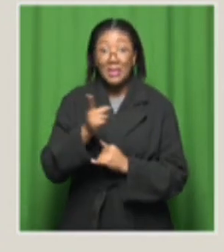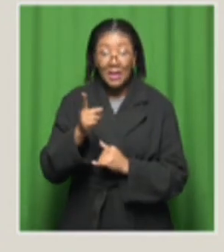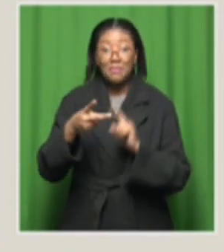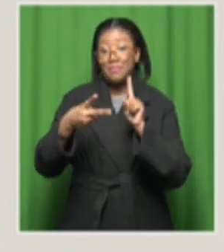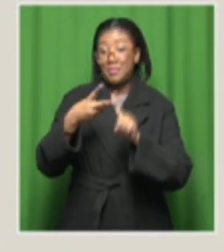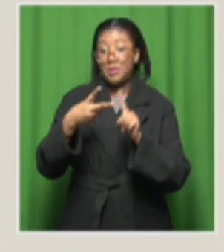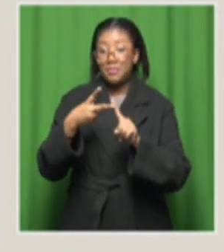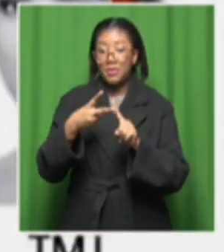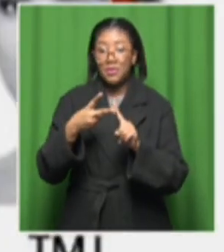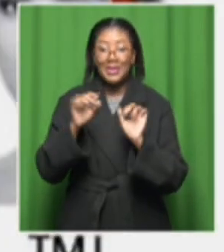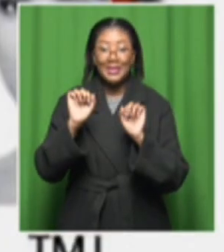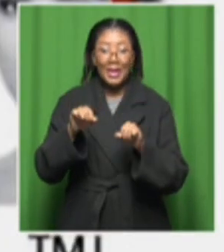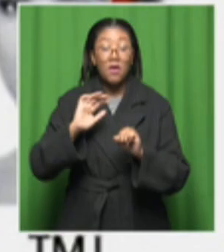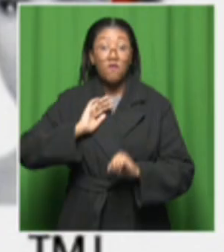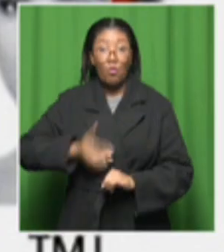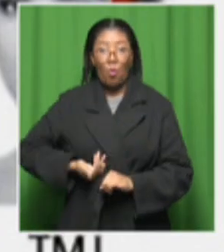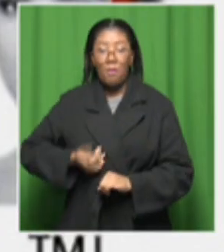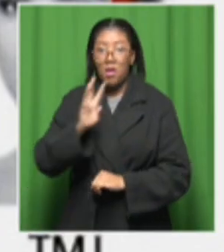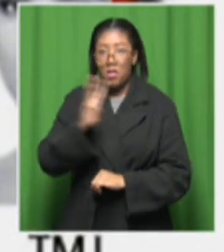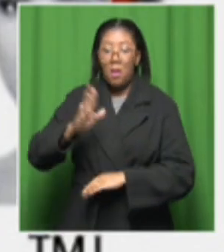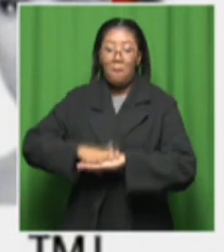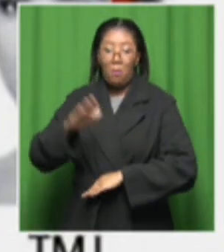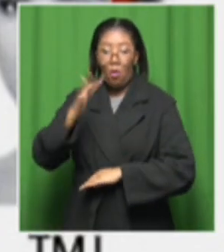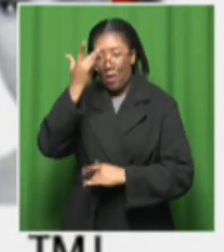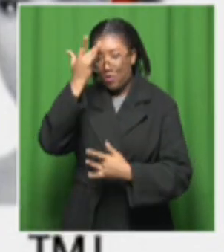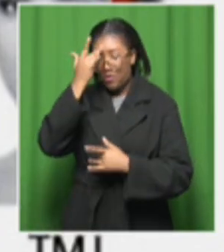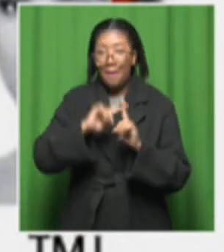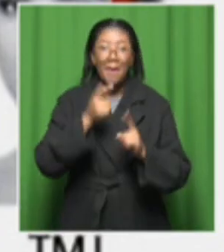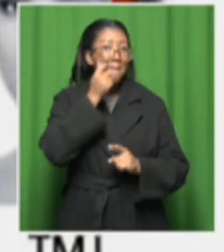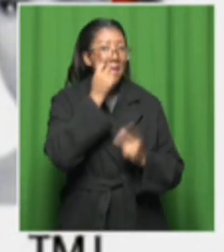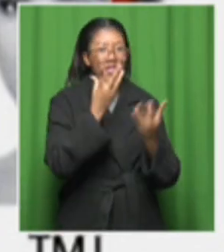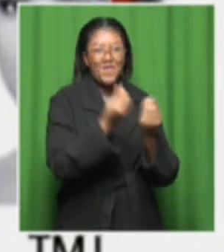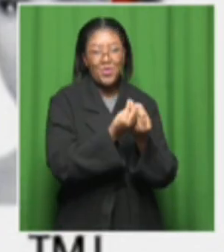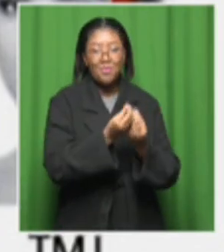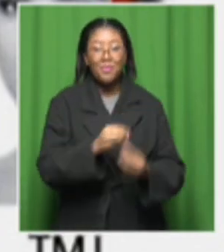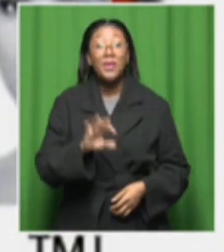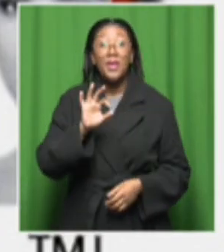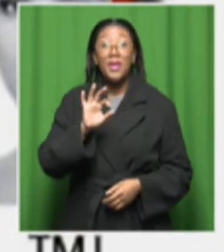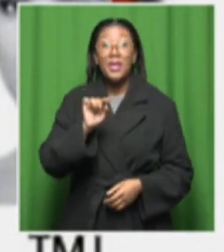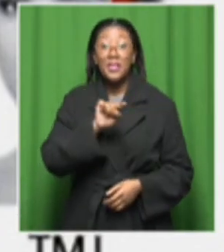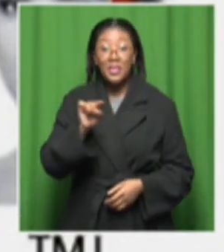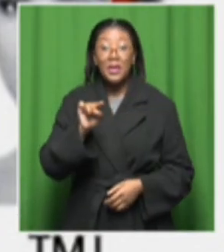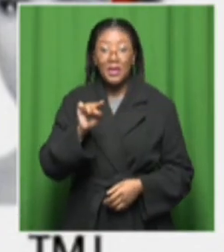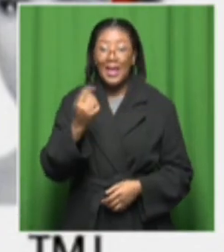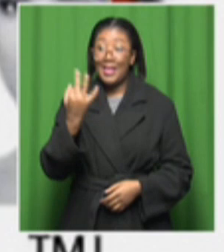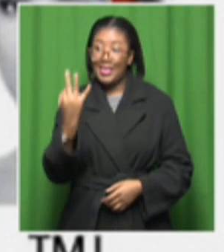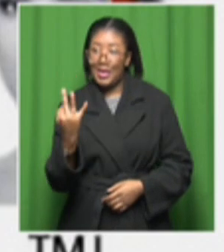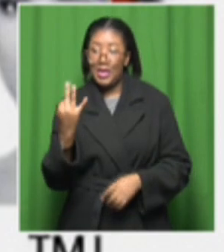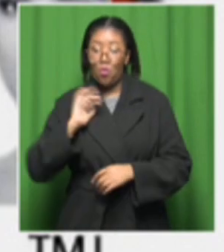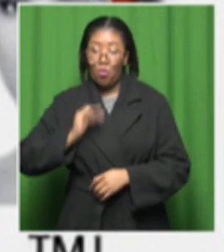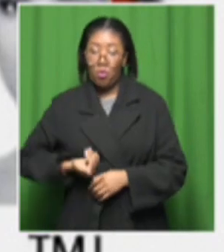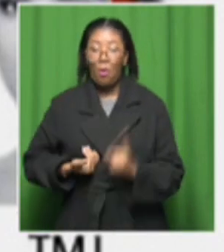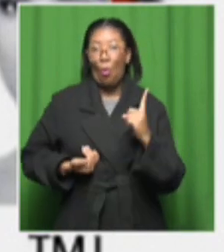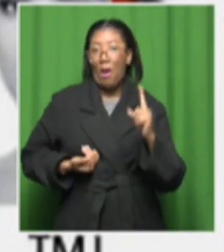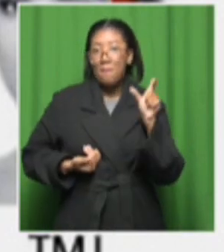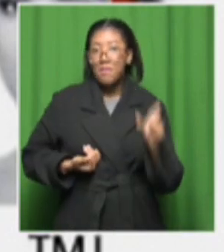or predilection to affect females more than males, with a ratio of around 3 females being affected versus 1 male being affected. In terms